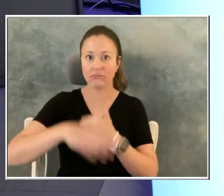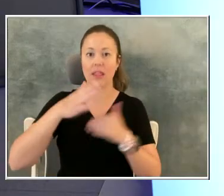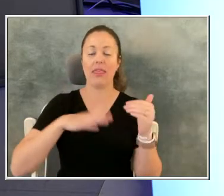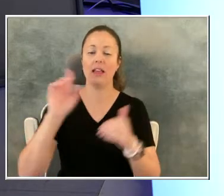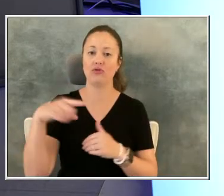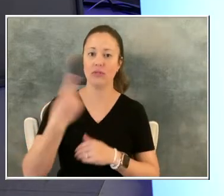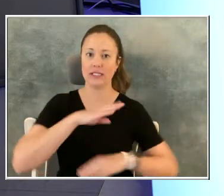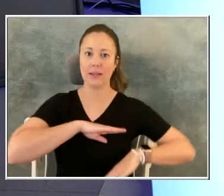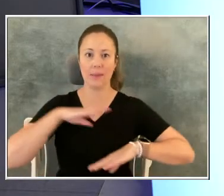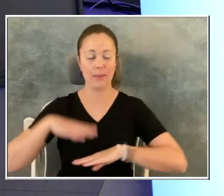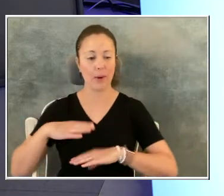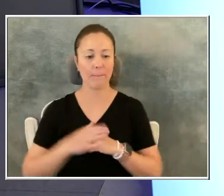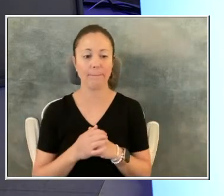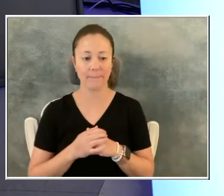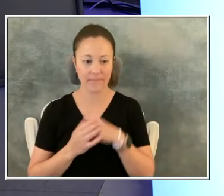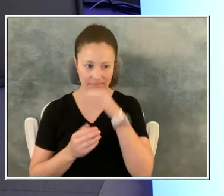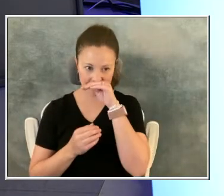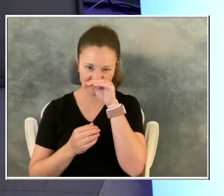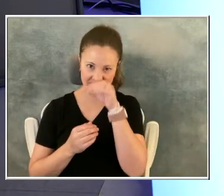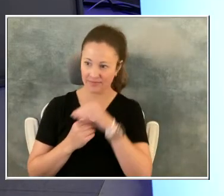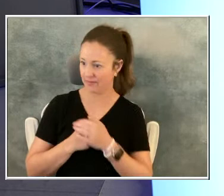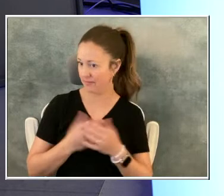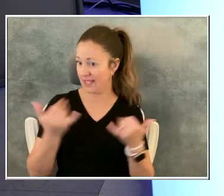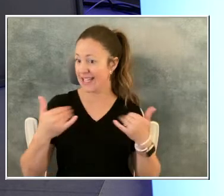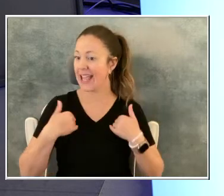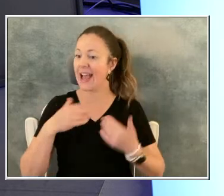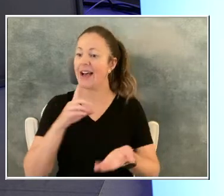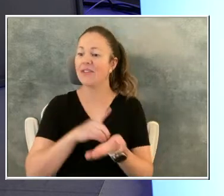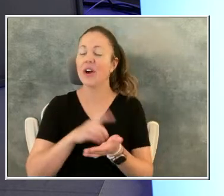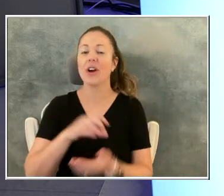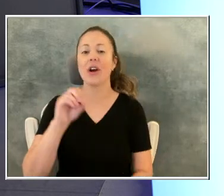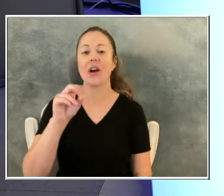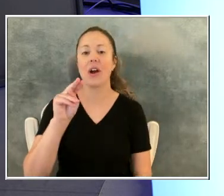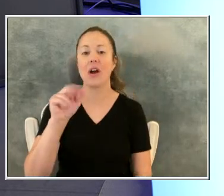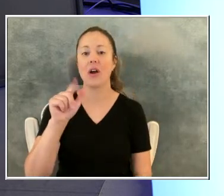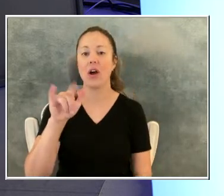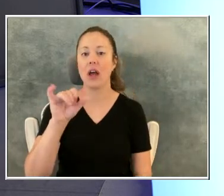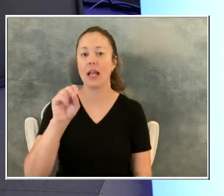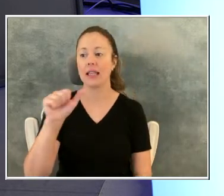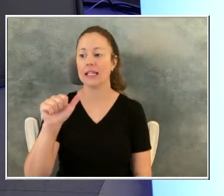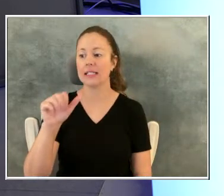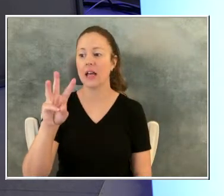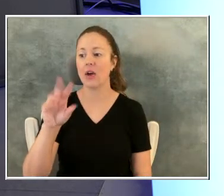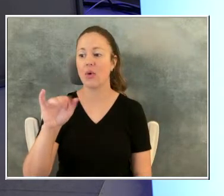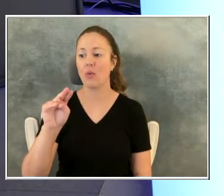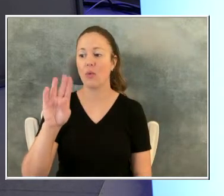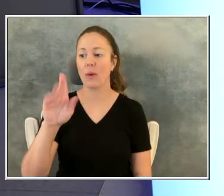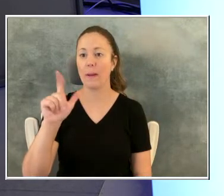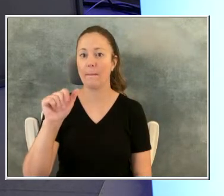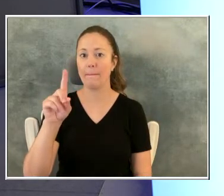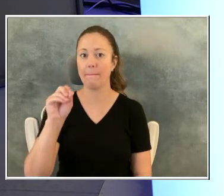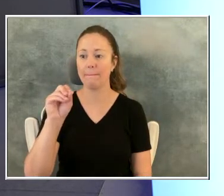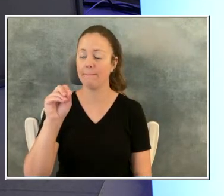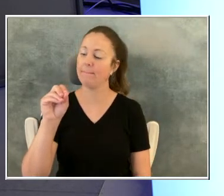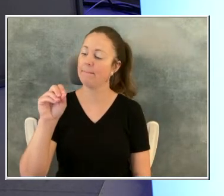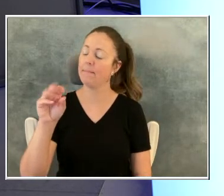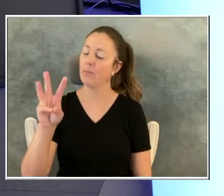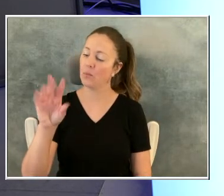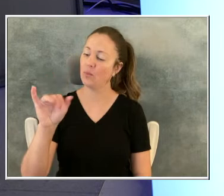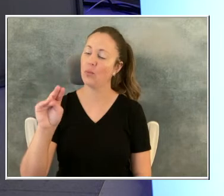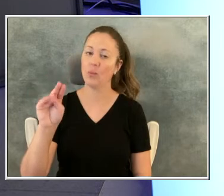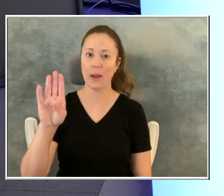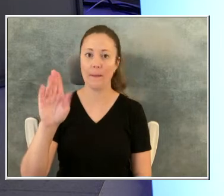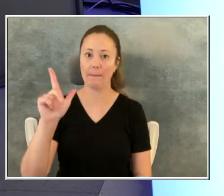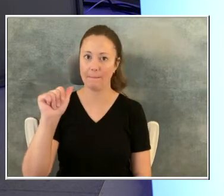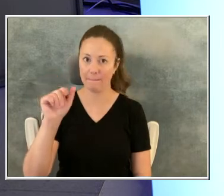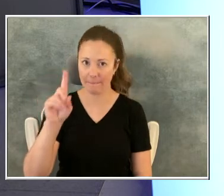Here with me in the studio is Dr. Onalisa D Winblad, Division Director of Breast Imaging at the University of Kansas Cancer Center. She reads breast